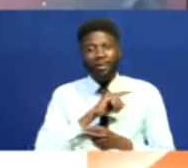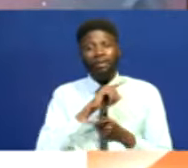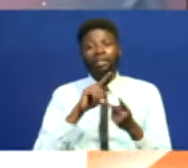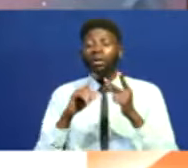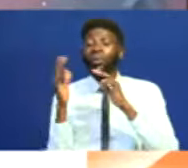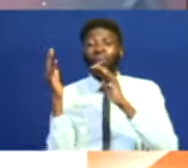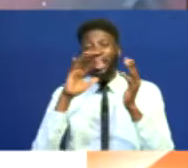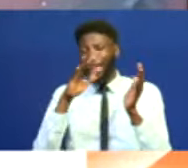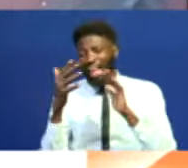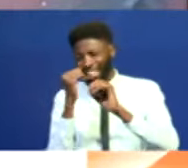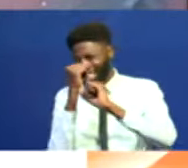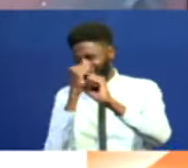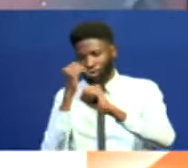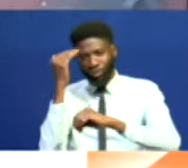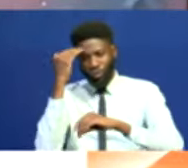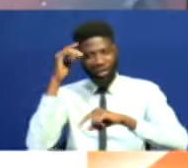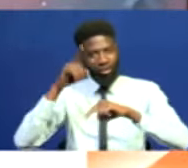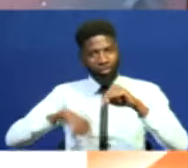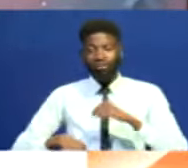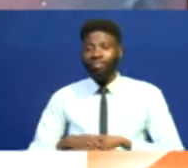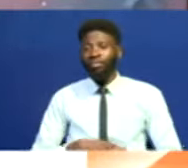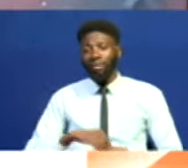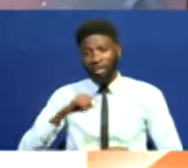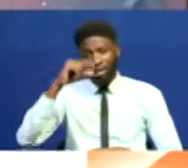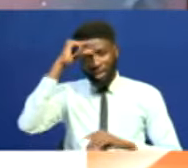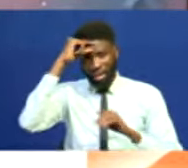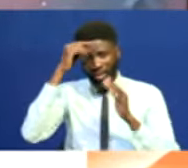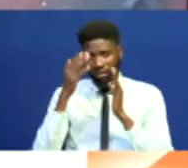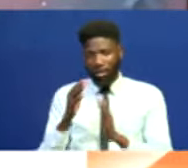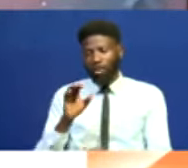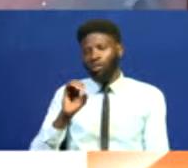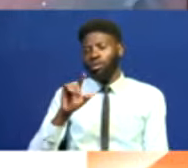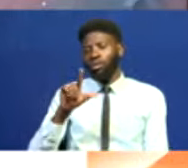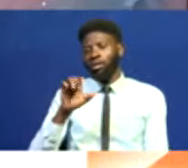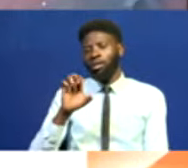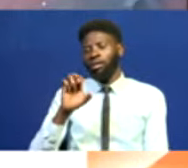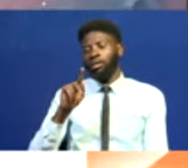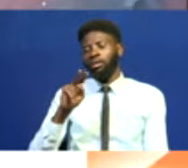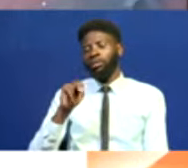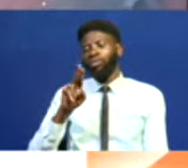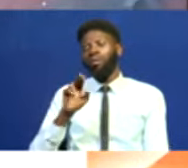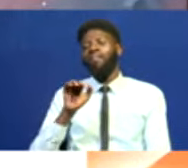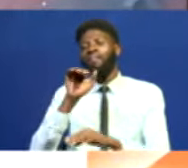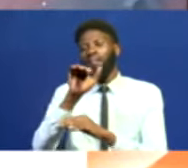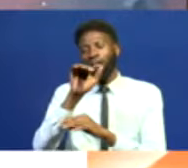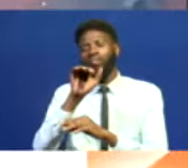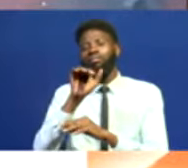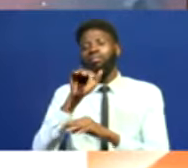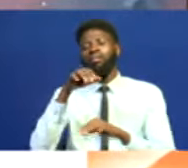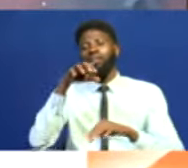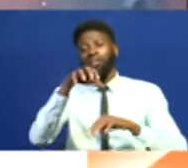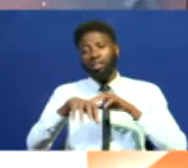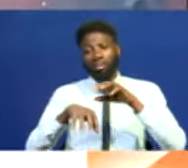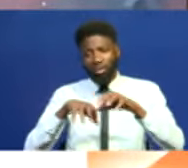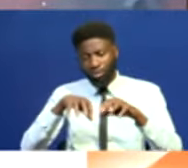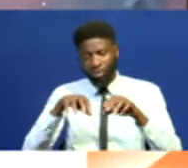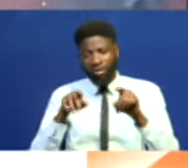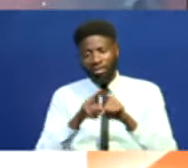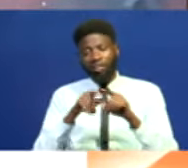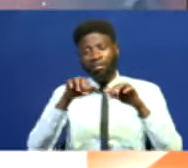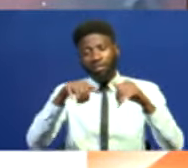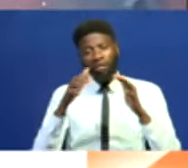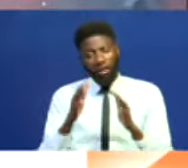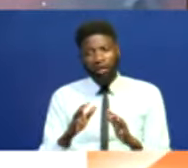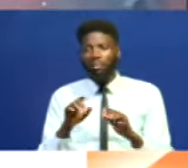field officers, Kajiado County Governor Joseph Olelenku urged livestock and crop farmers to adopt climate resilience practices in